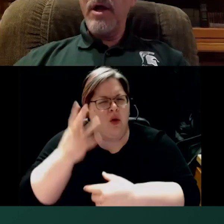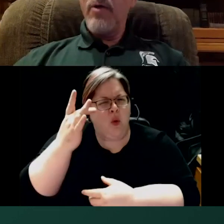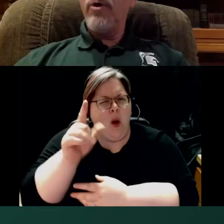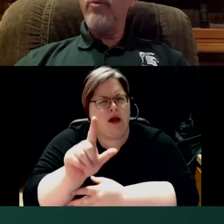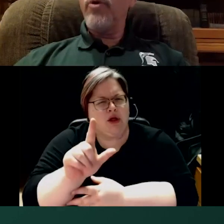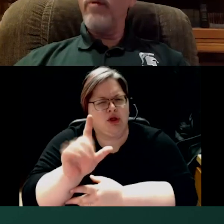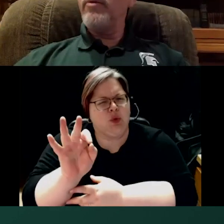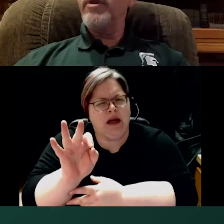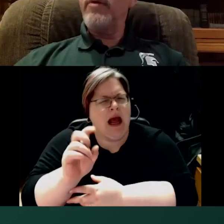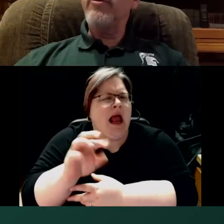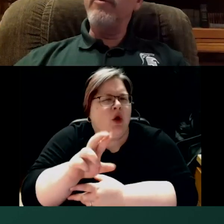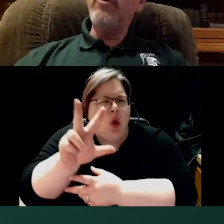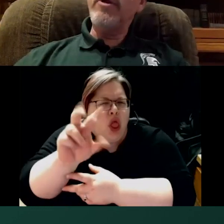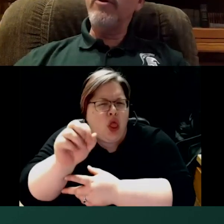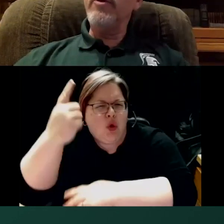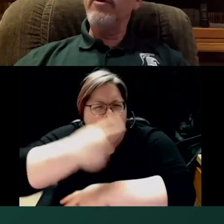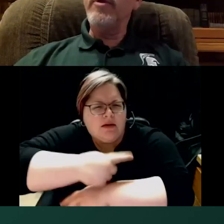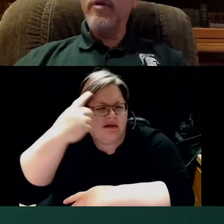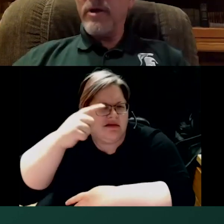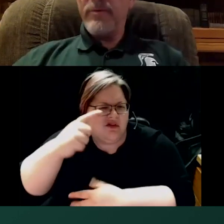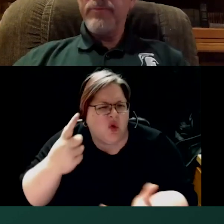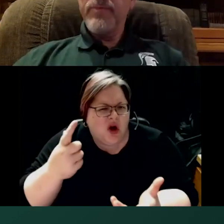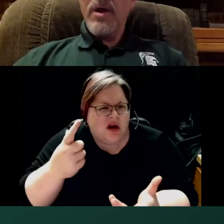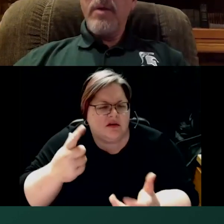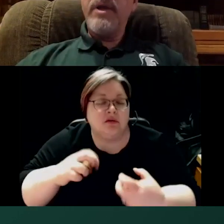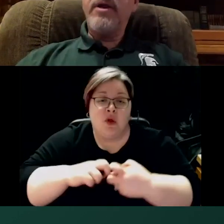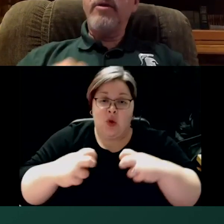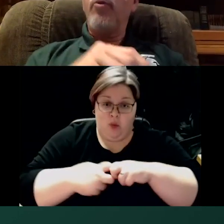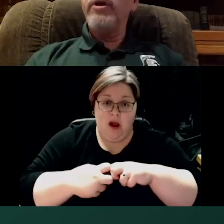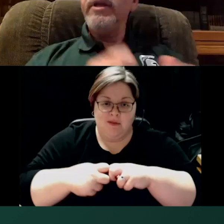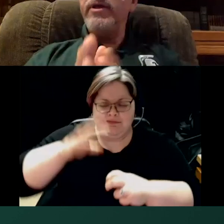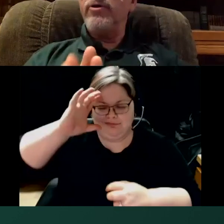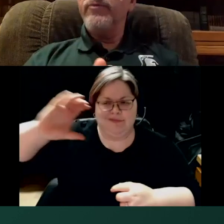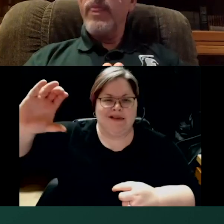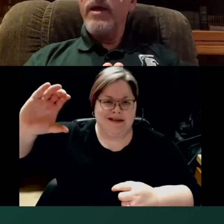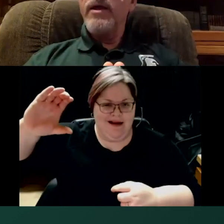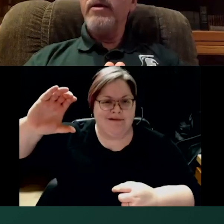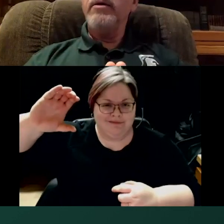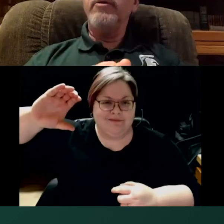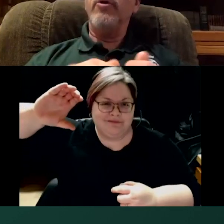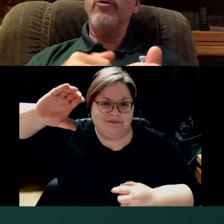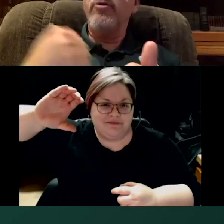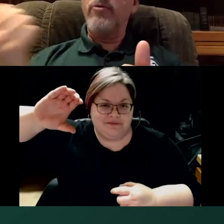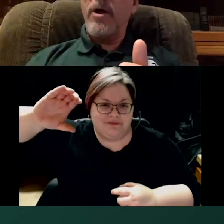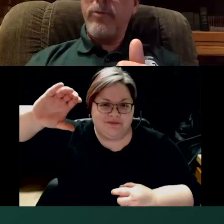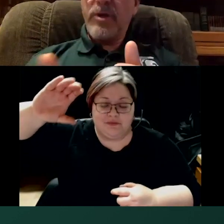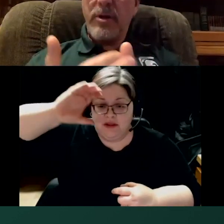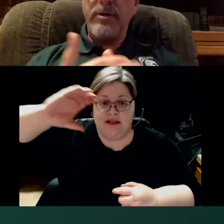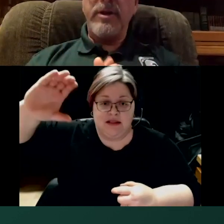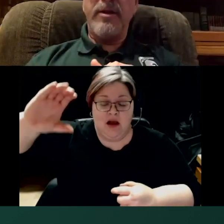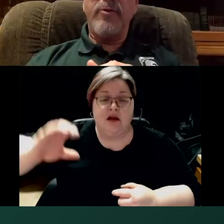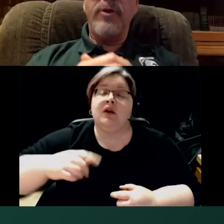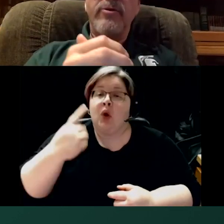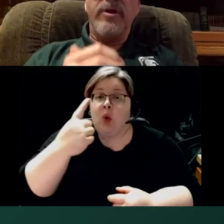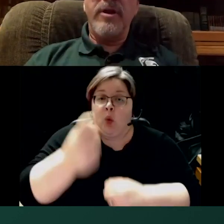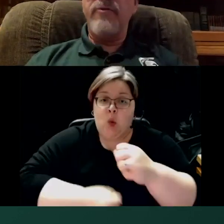sometimes? Well, the problem is not with the moon, it's with the sun. Because 1 year, the Earth goes around the sun,